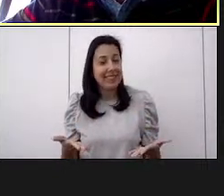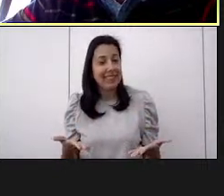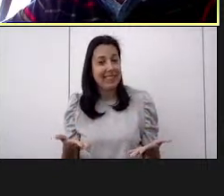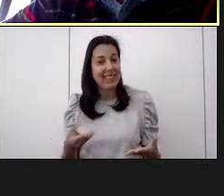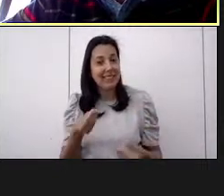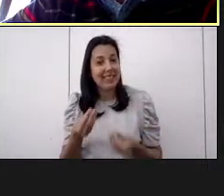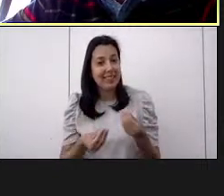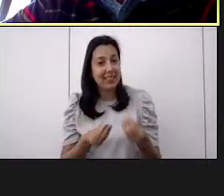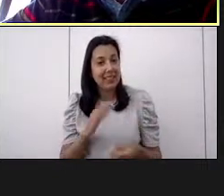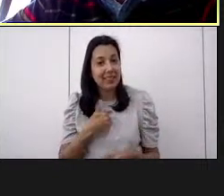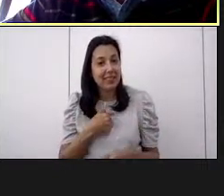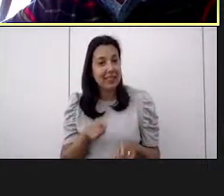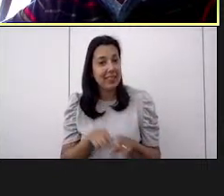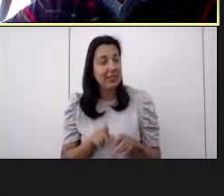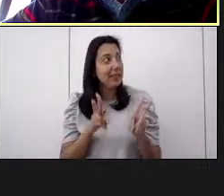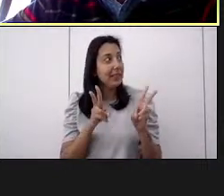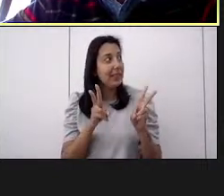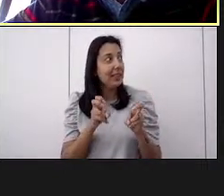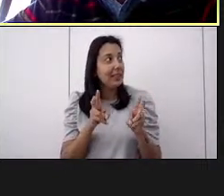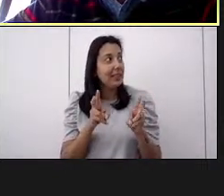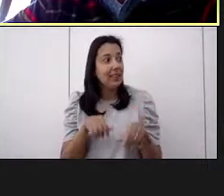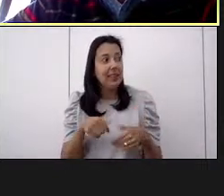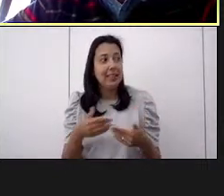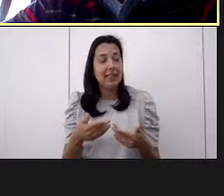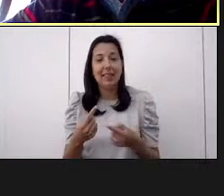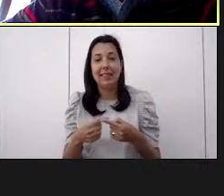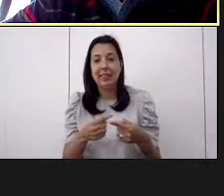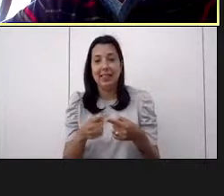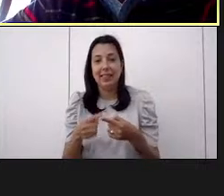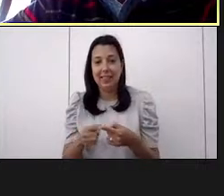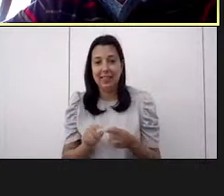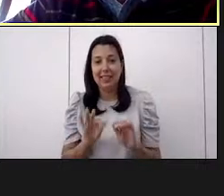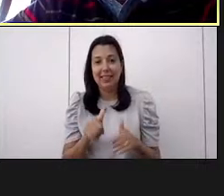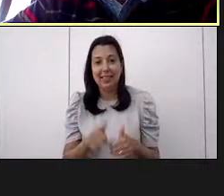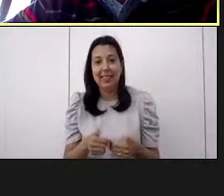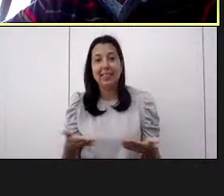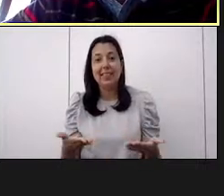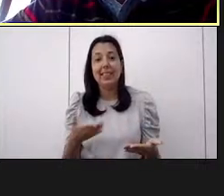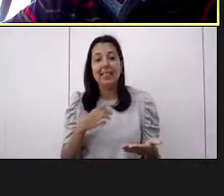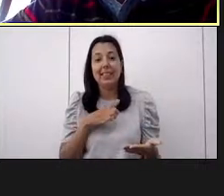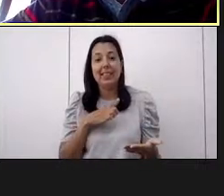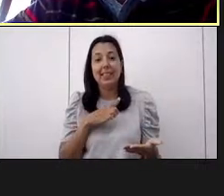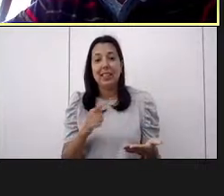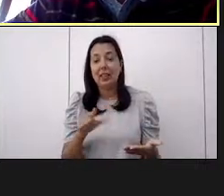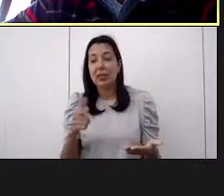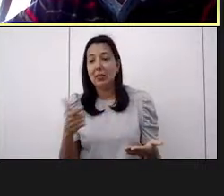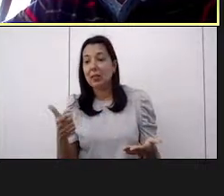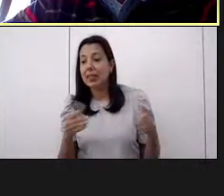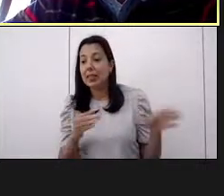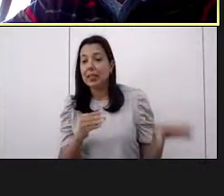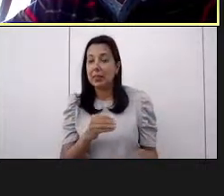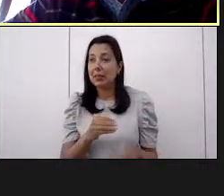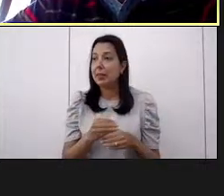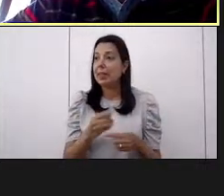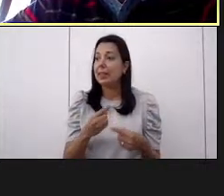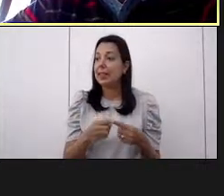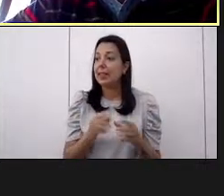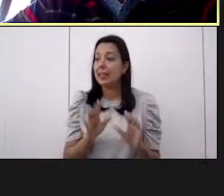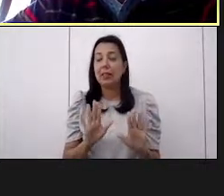This strengthens the power, of course, and of implementation actors to define